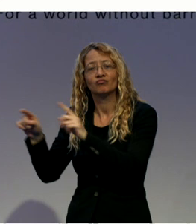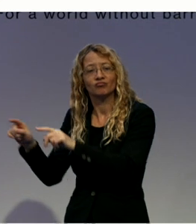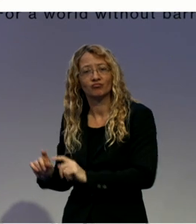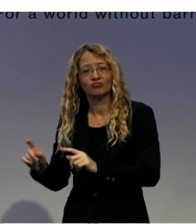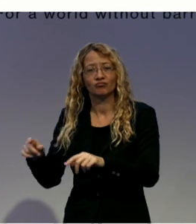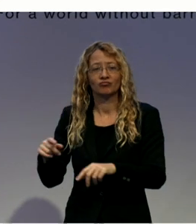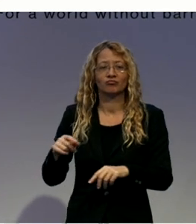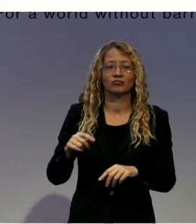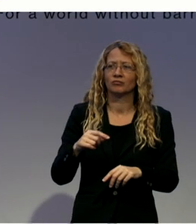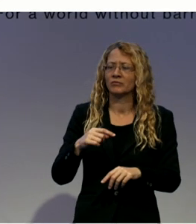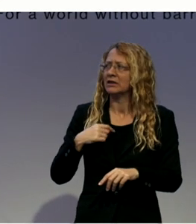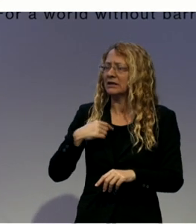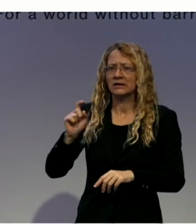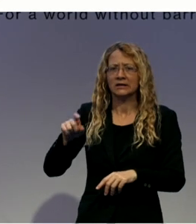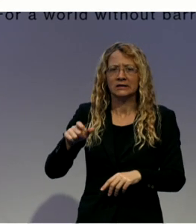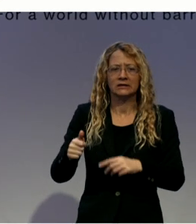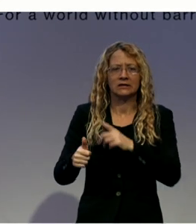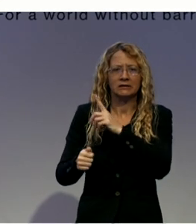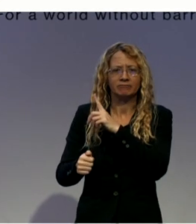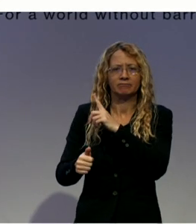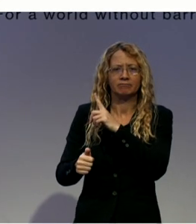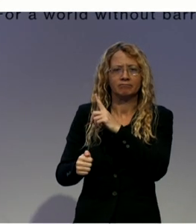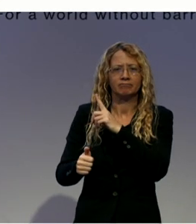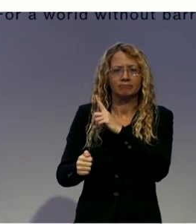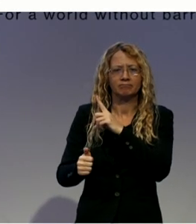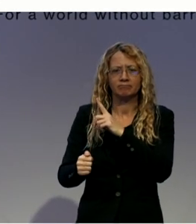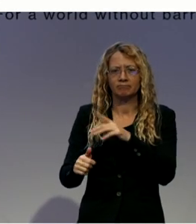to use? Yes. Which one is this?